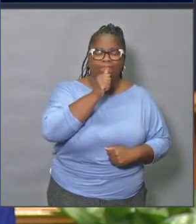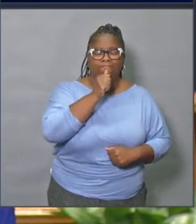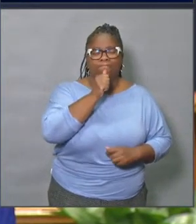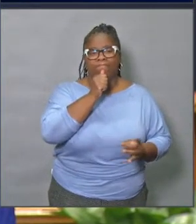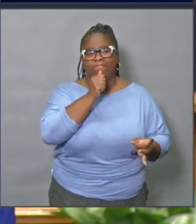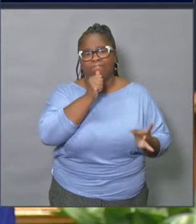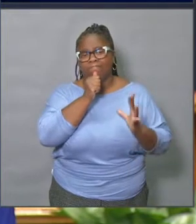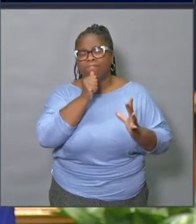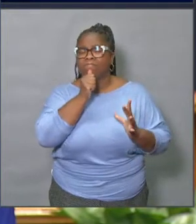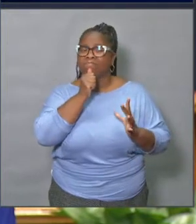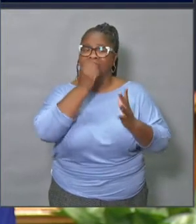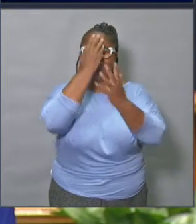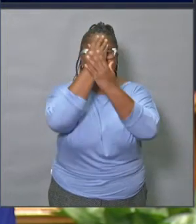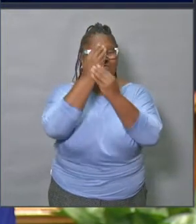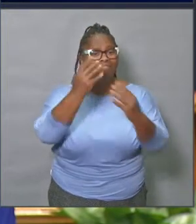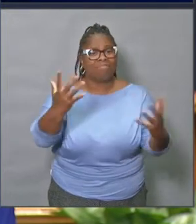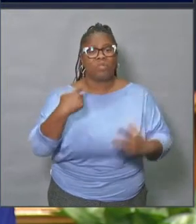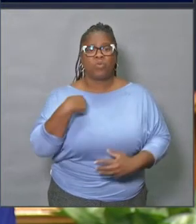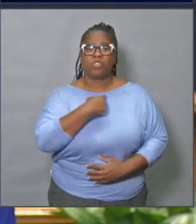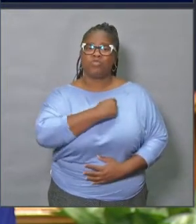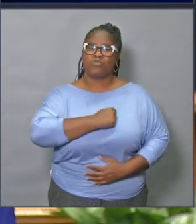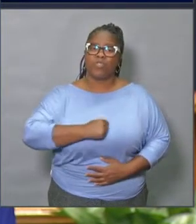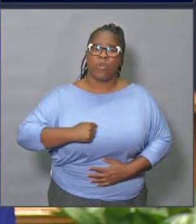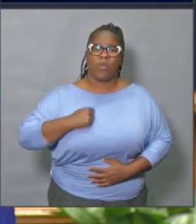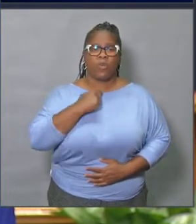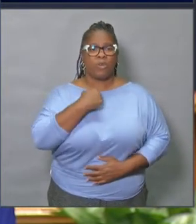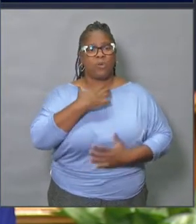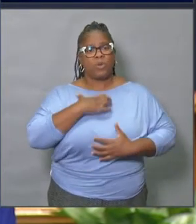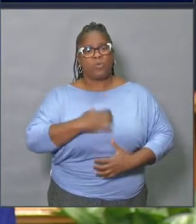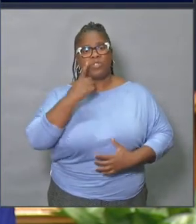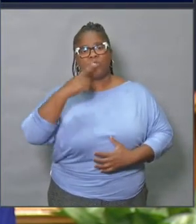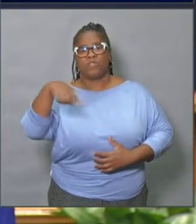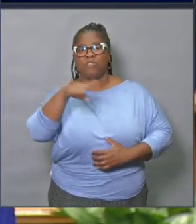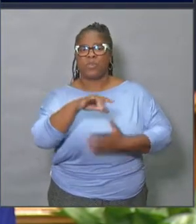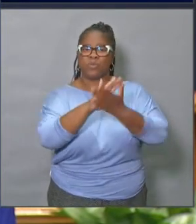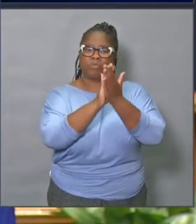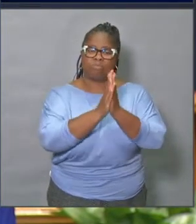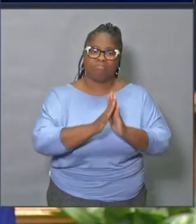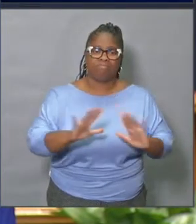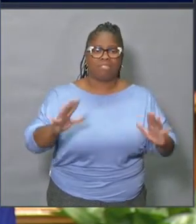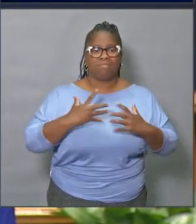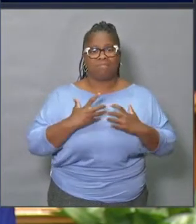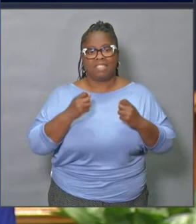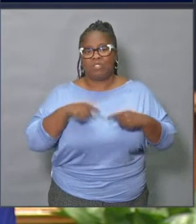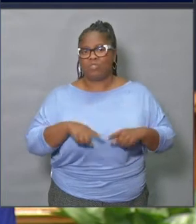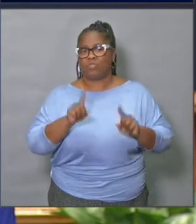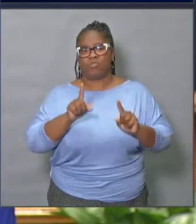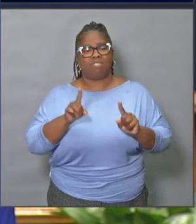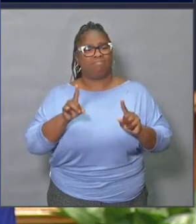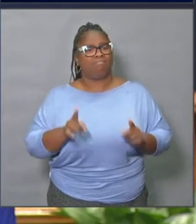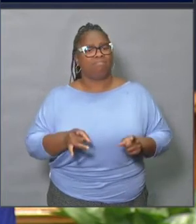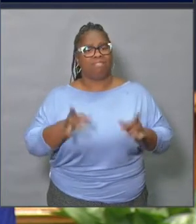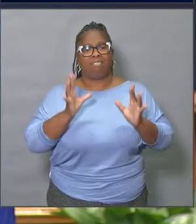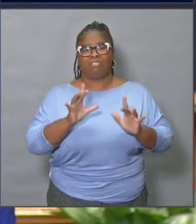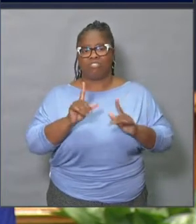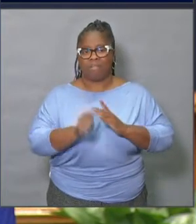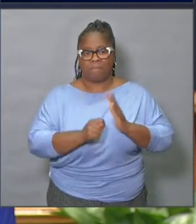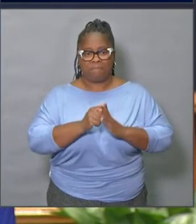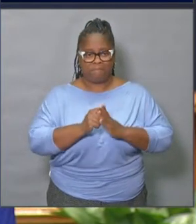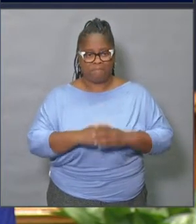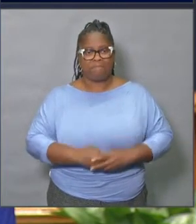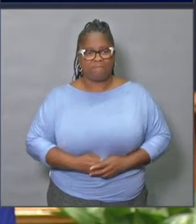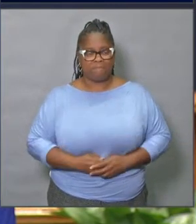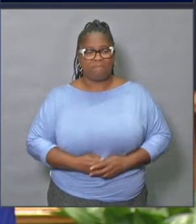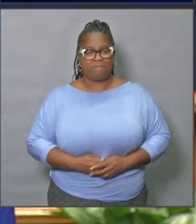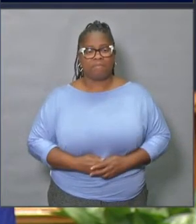we're so sorry. We wish you healing and peace during this very difficult time. For the